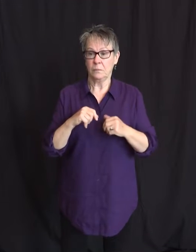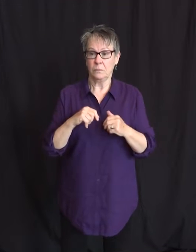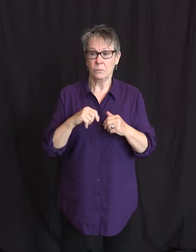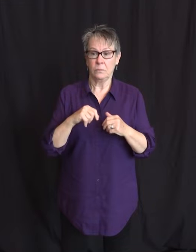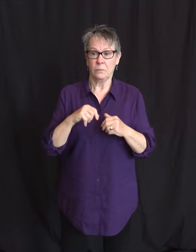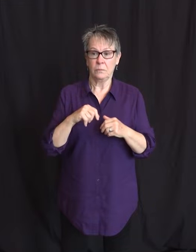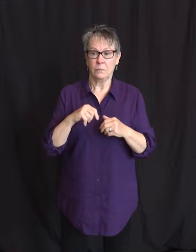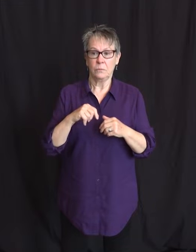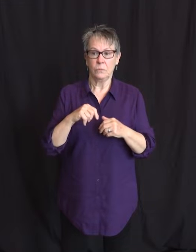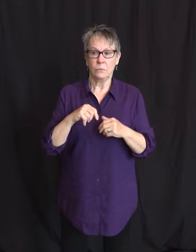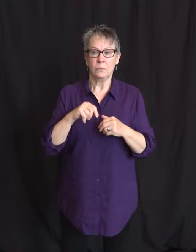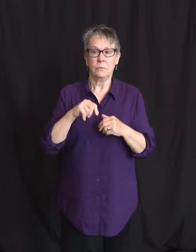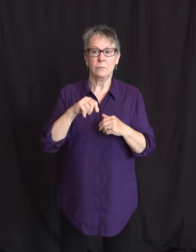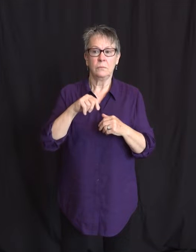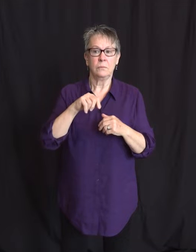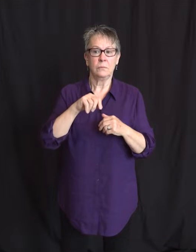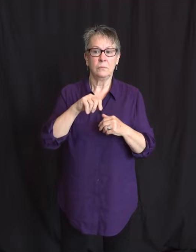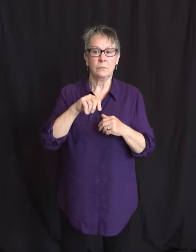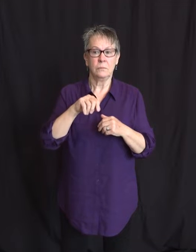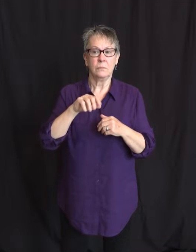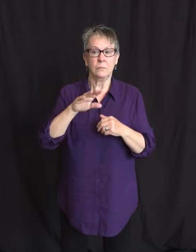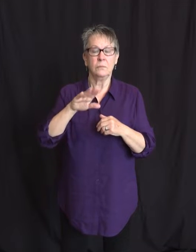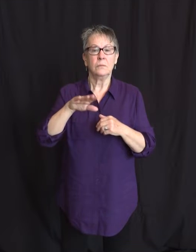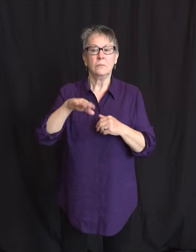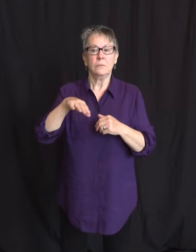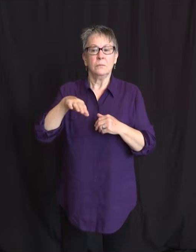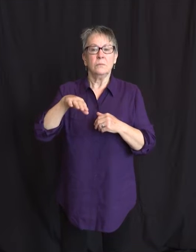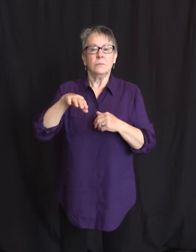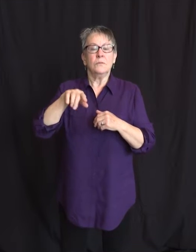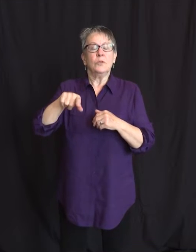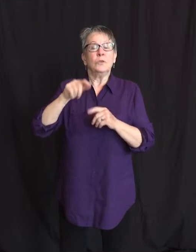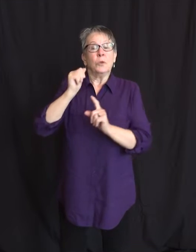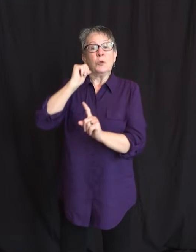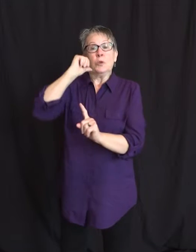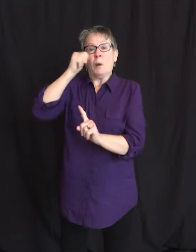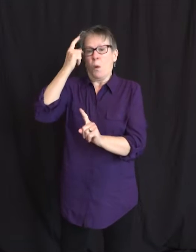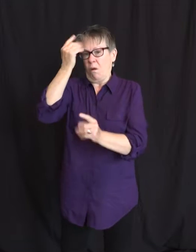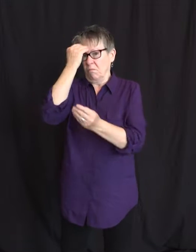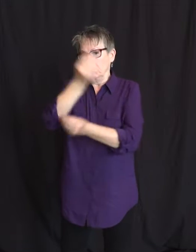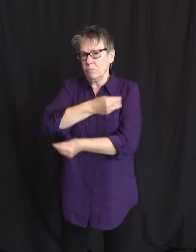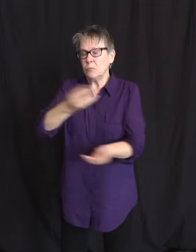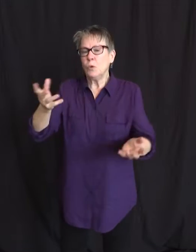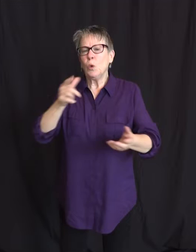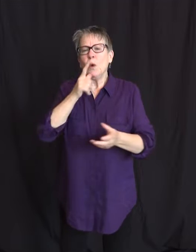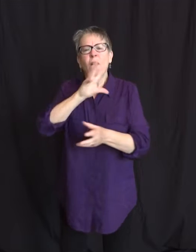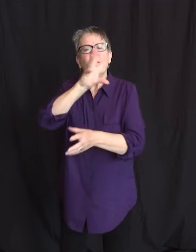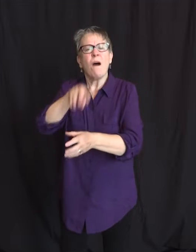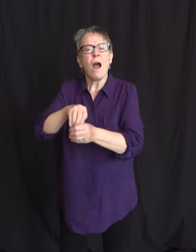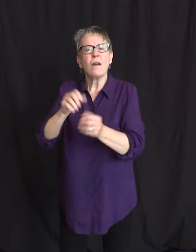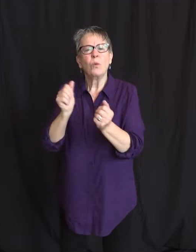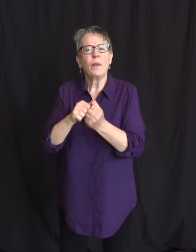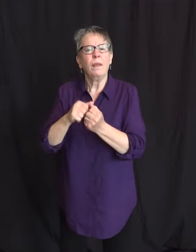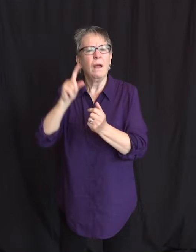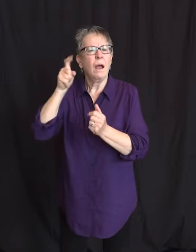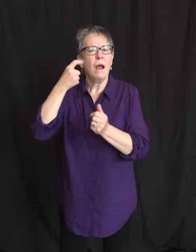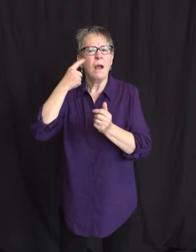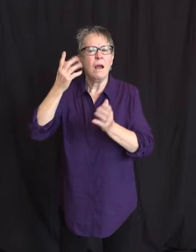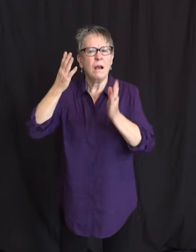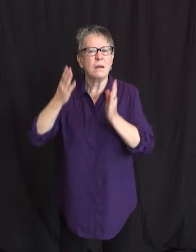the Governor's Restart and Recovery Commission, a group as diverse as it is talented.